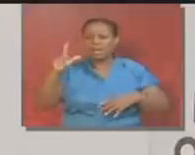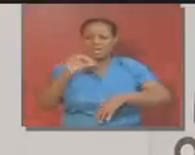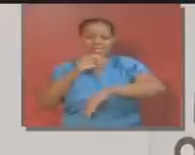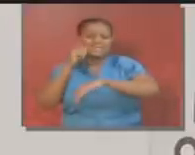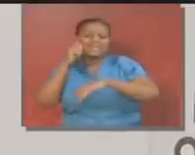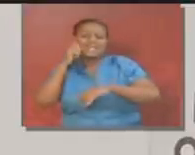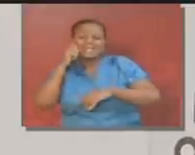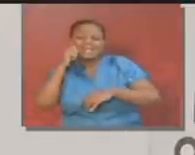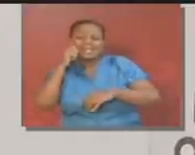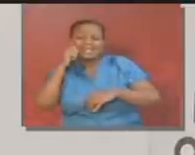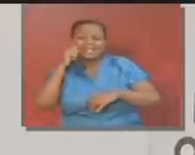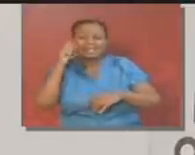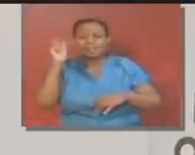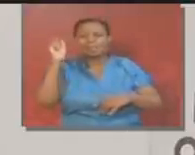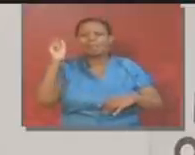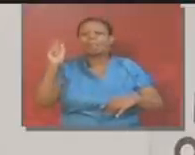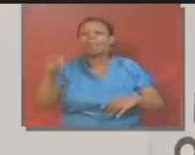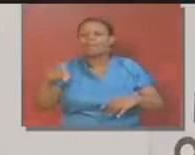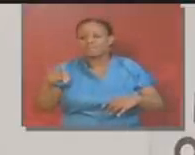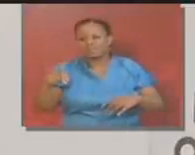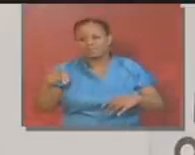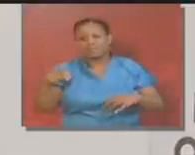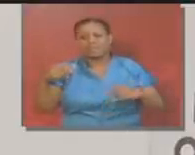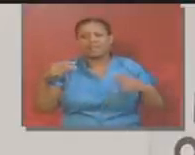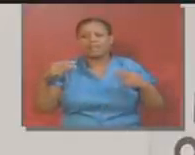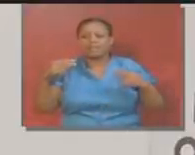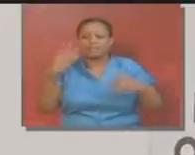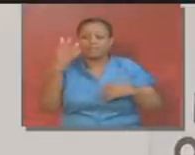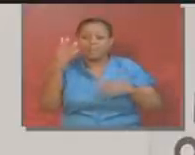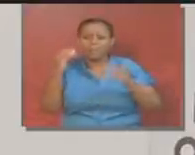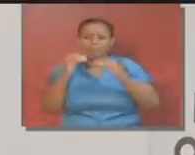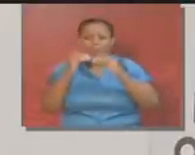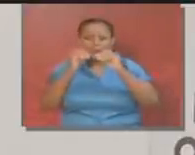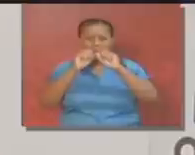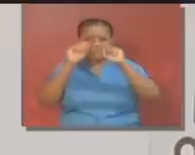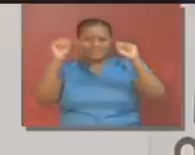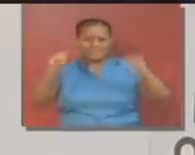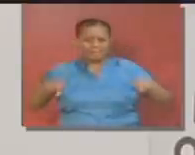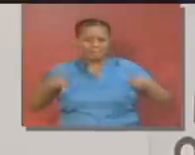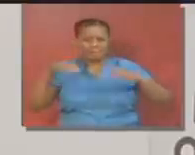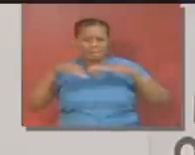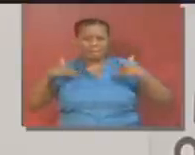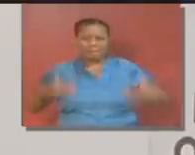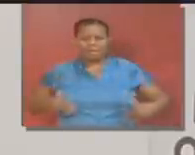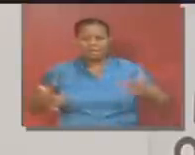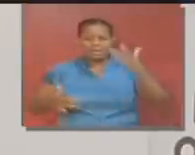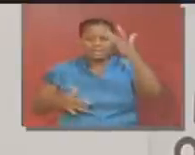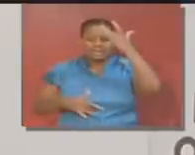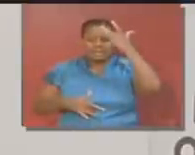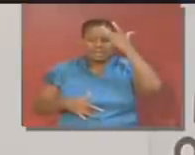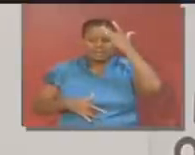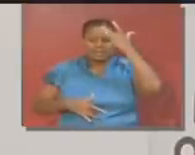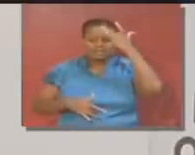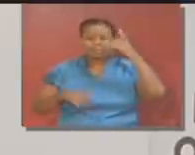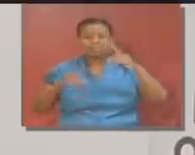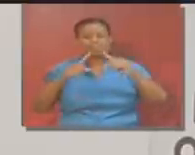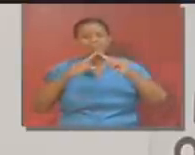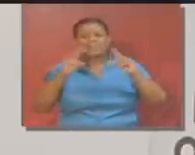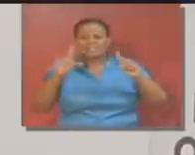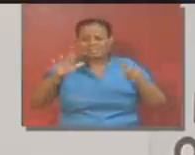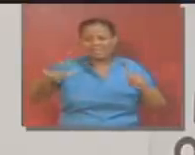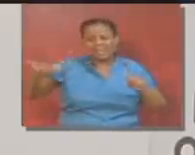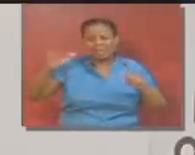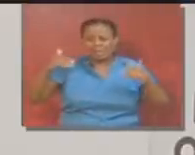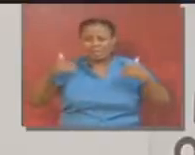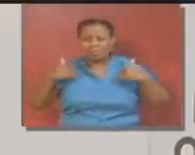least maybe 4 or 5 of those systems affected. So it must be where it's multiple systems. That's the first thing. The second